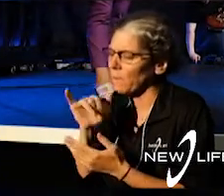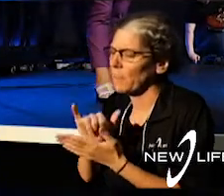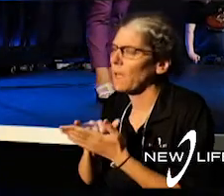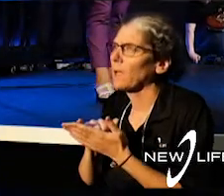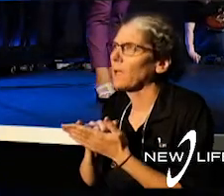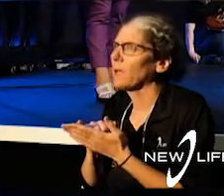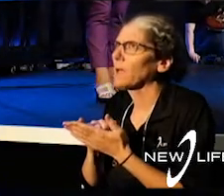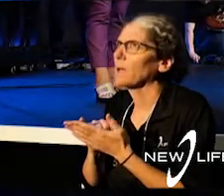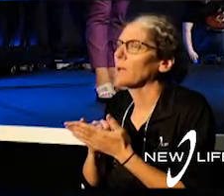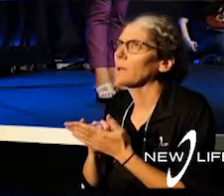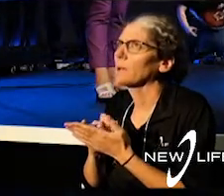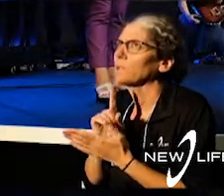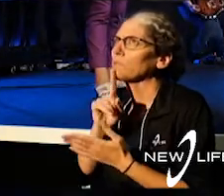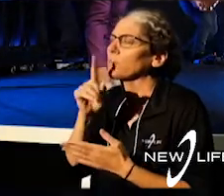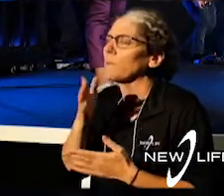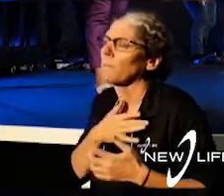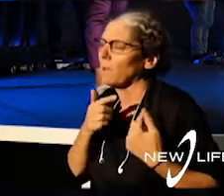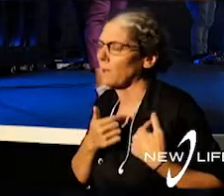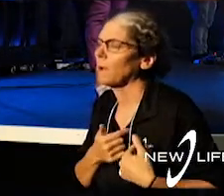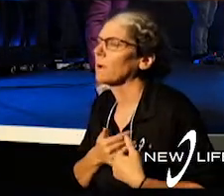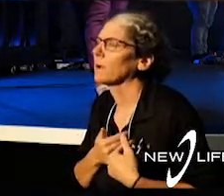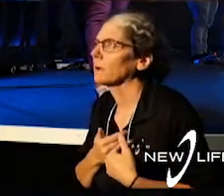purifying my heart.